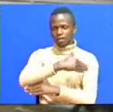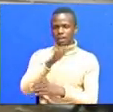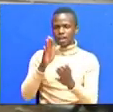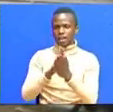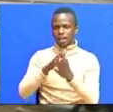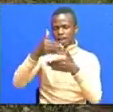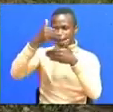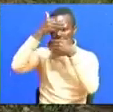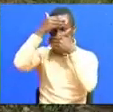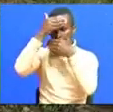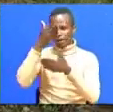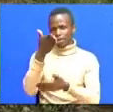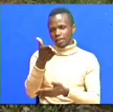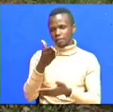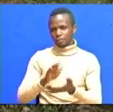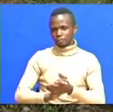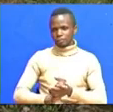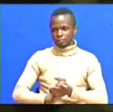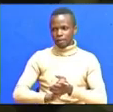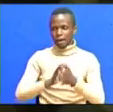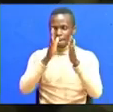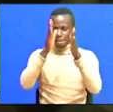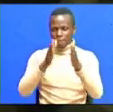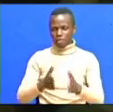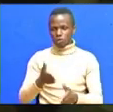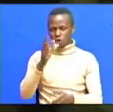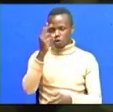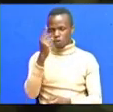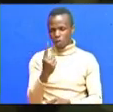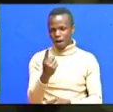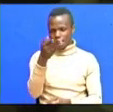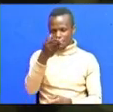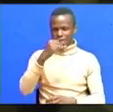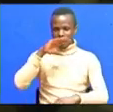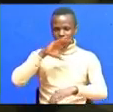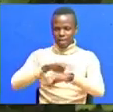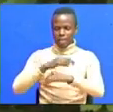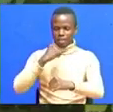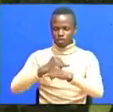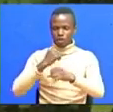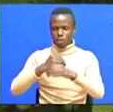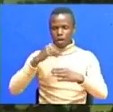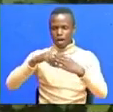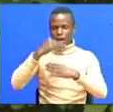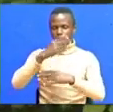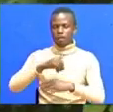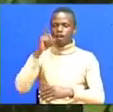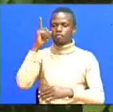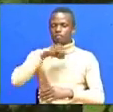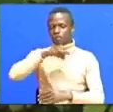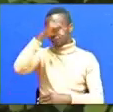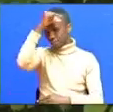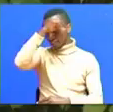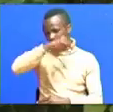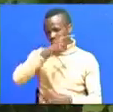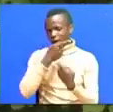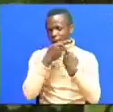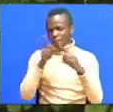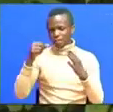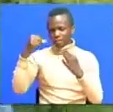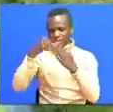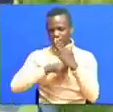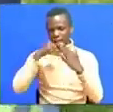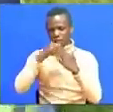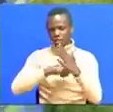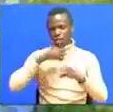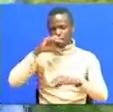Cameroon. Lionel Ateba was hoping to get a good job after he finished his degree, but struggled to find work